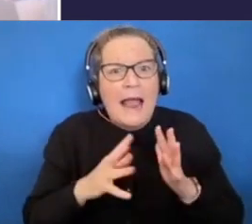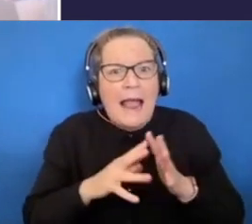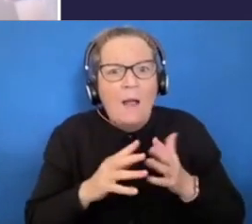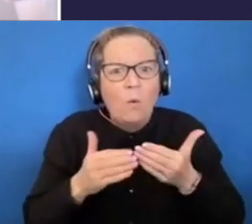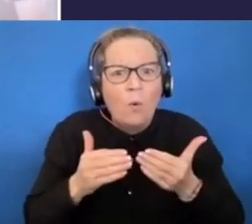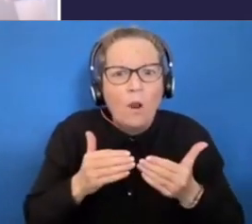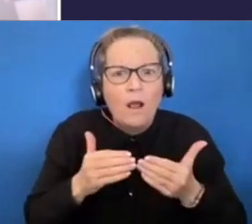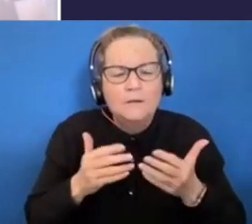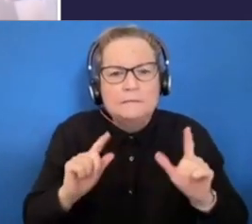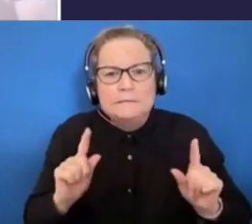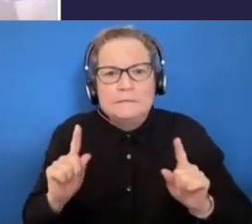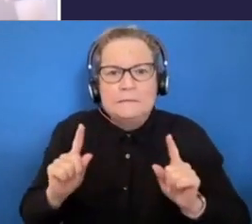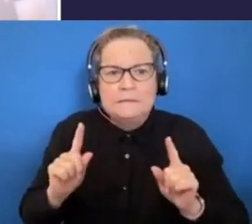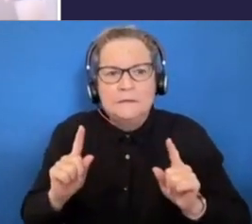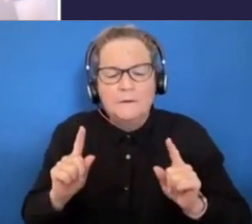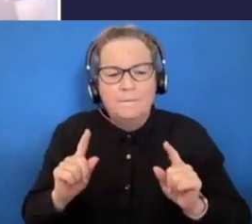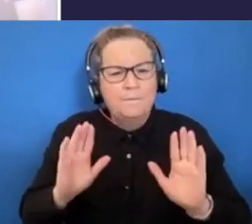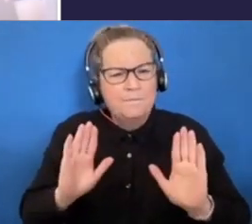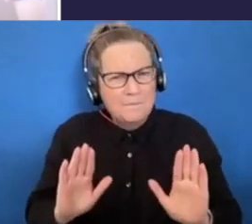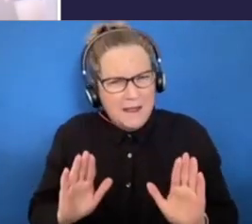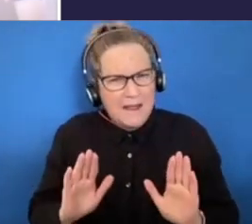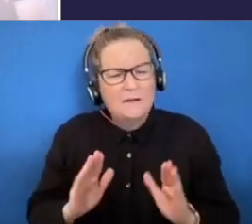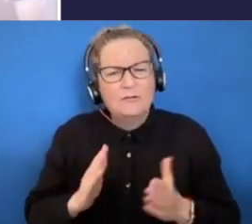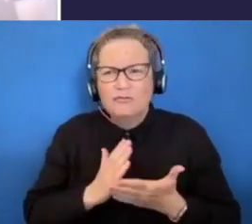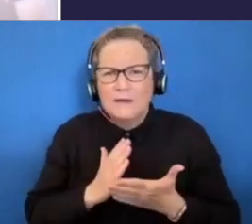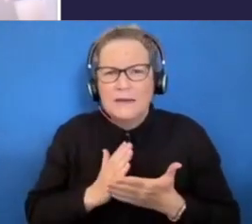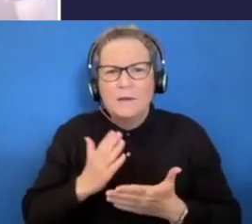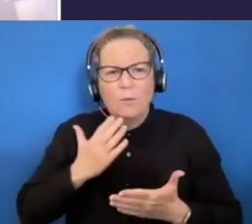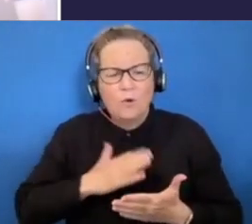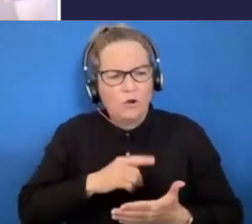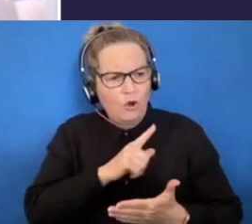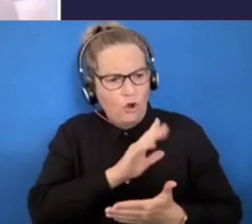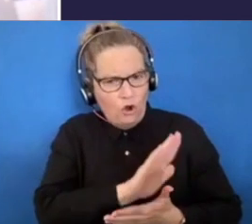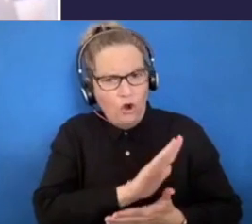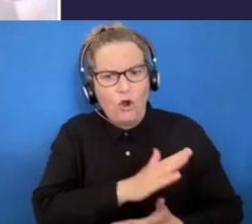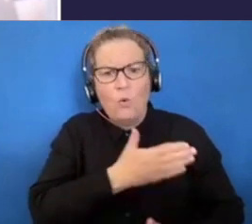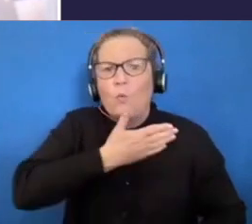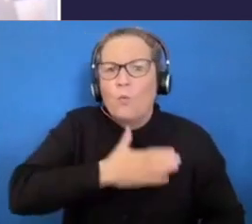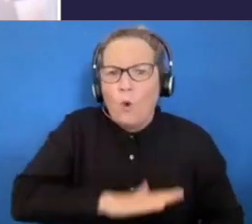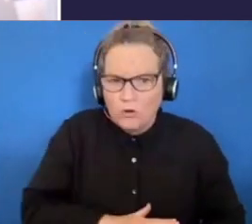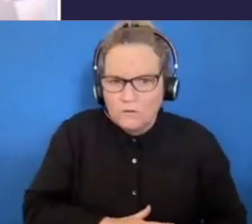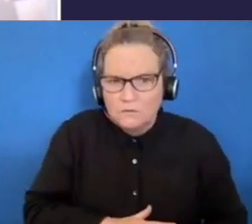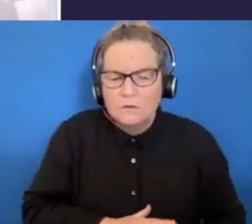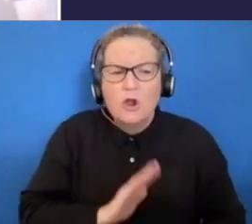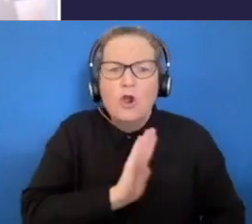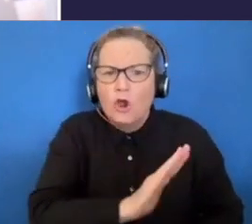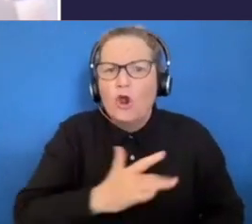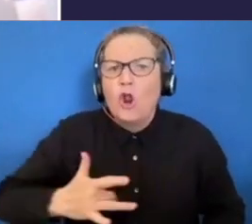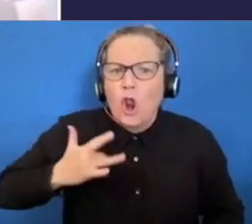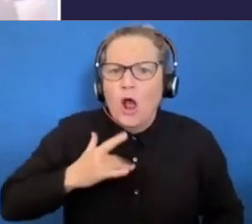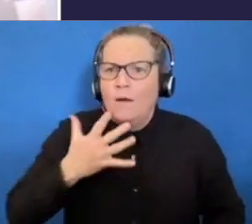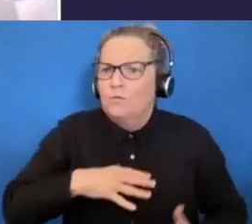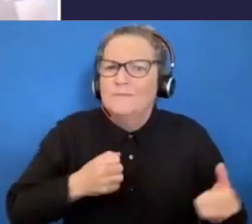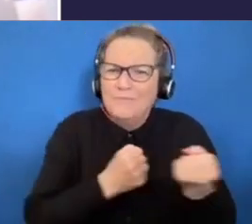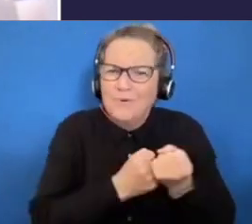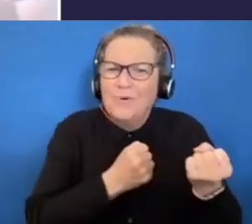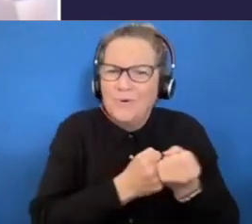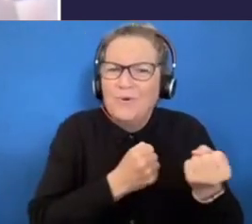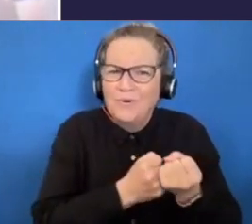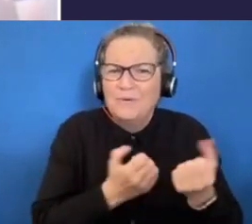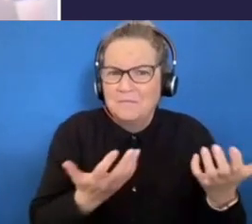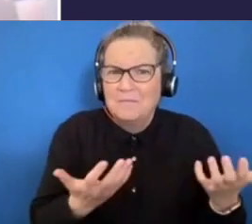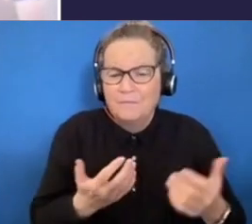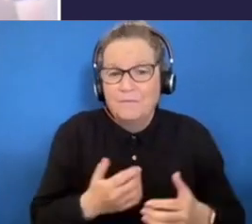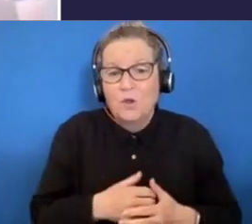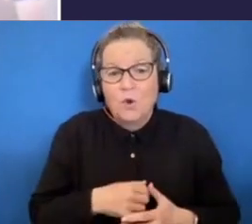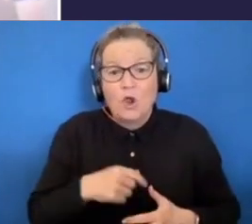went by. But we really wanted to be able to honour Jessica's desires for her own life. And so at 16,